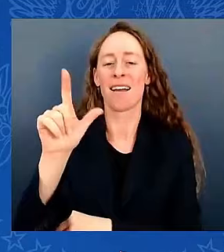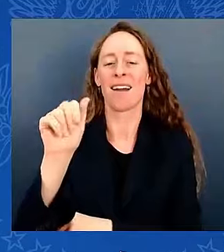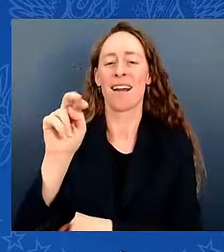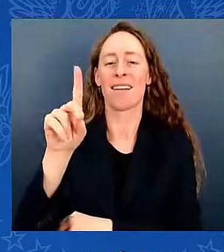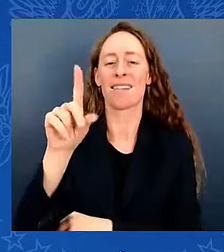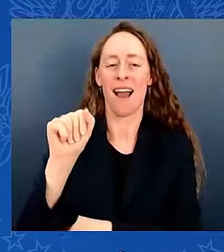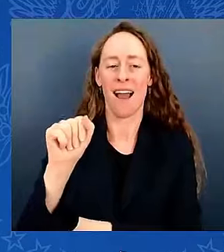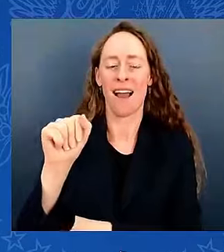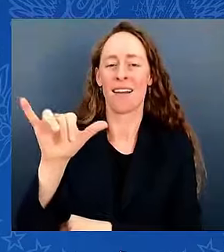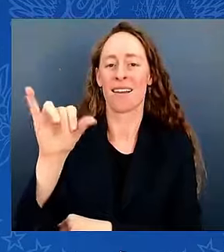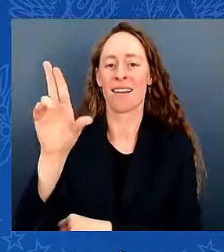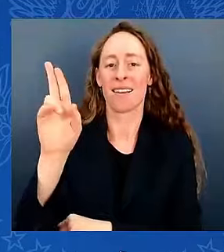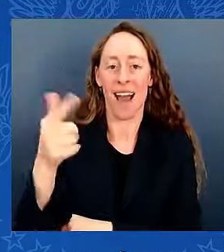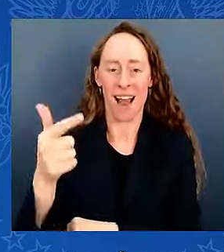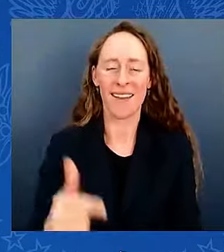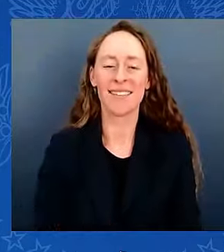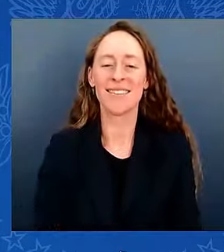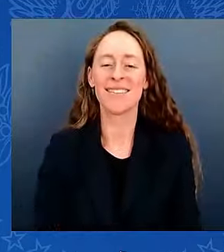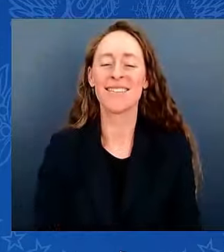Brenda Mallory.